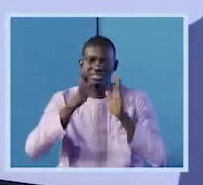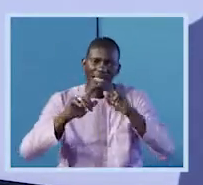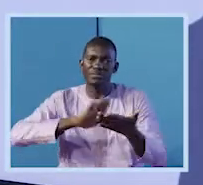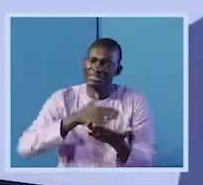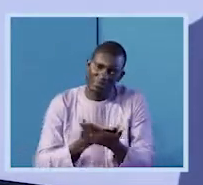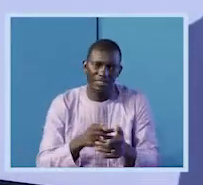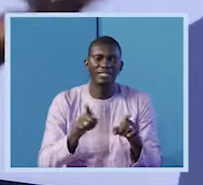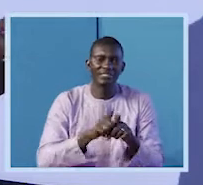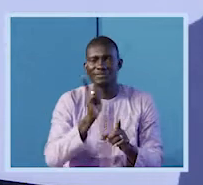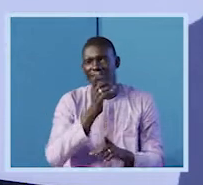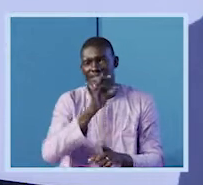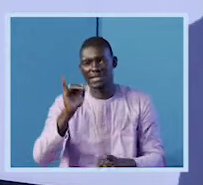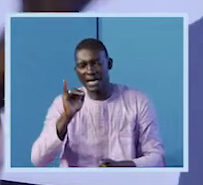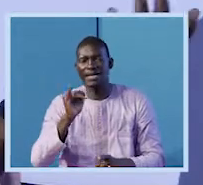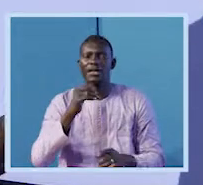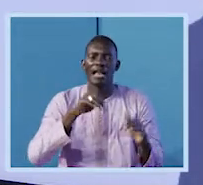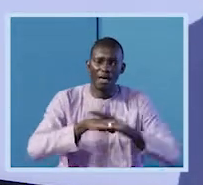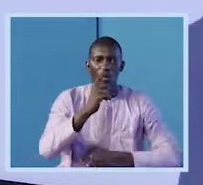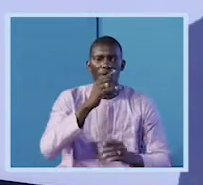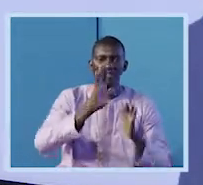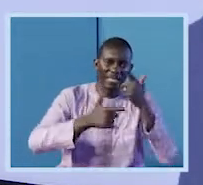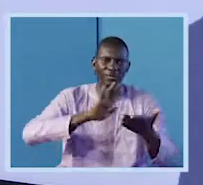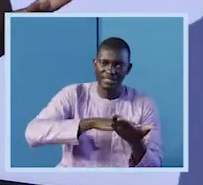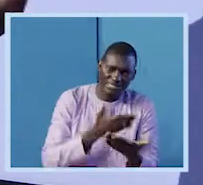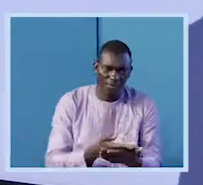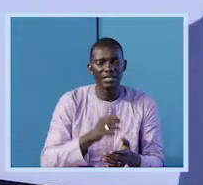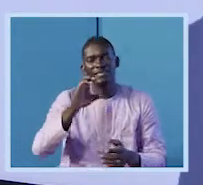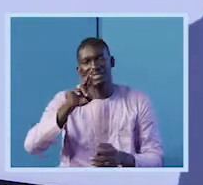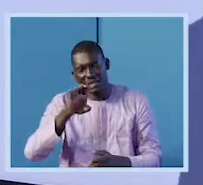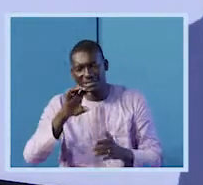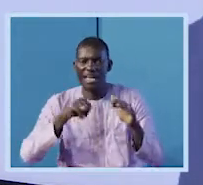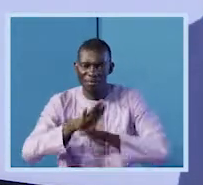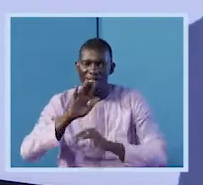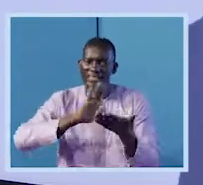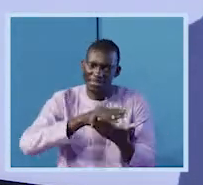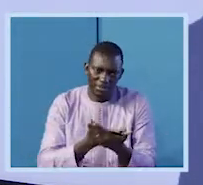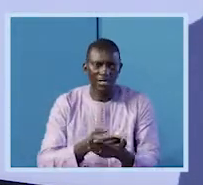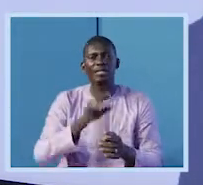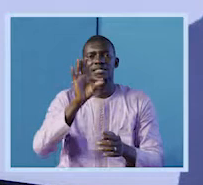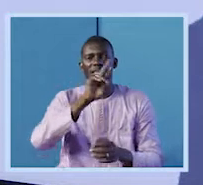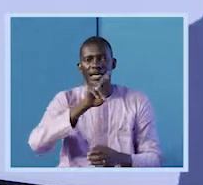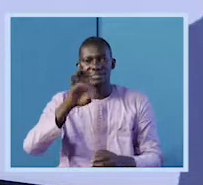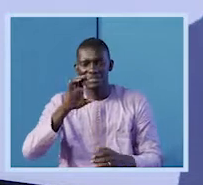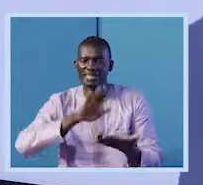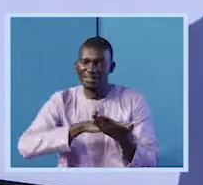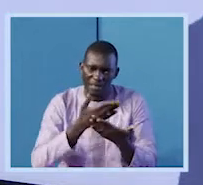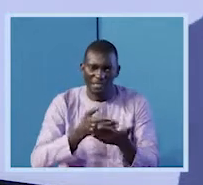interpreters. Okay, and amazing. GTTI employed one sign language interpreter. Amazing. CRC employed an interpreter. TRRC employed an interpreter. But it wasn't that